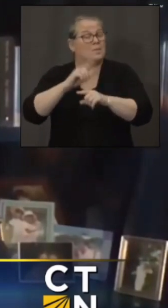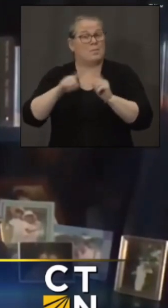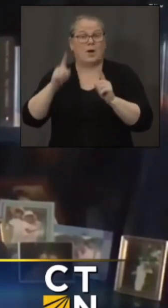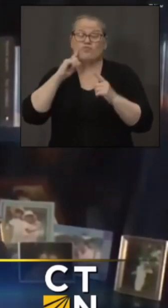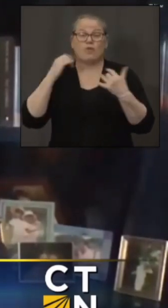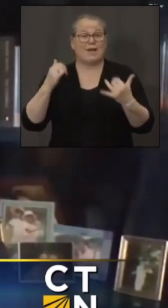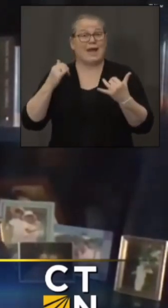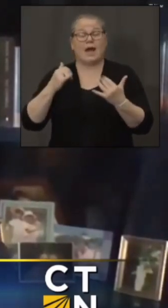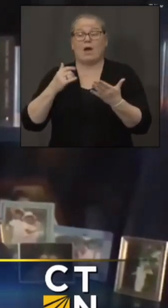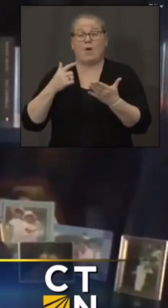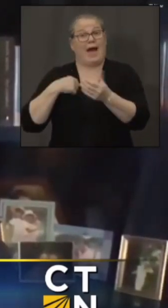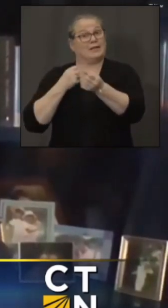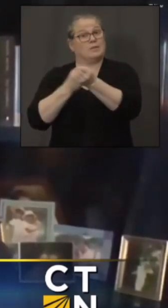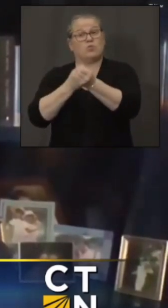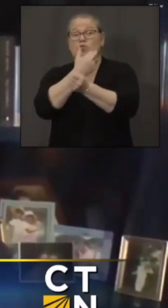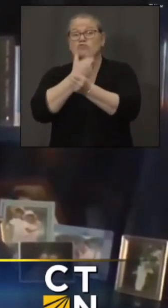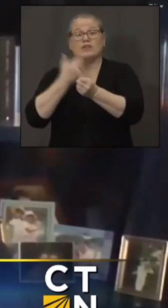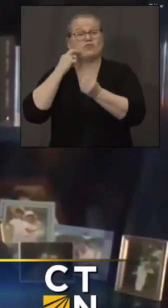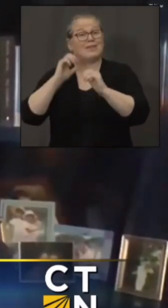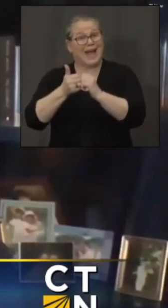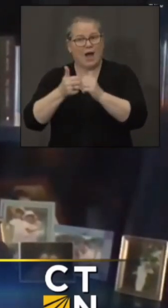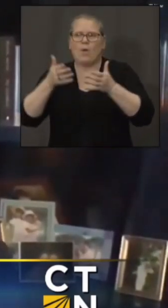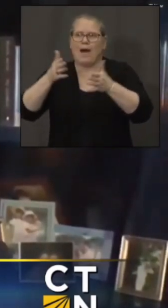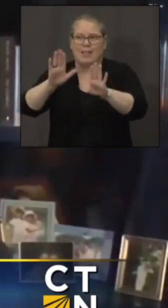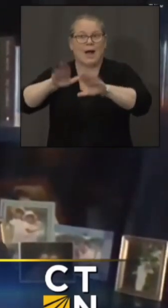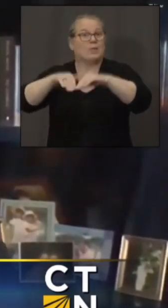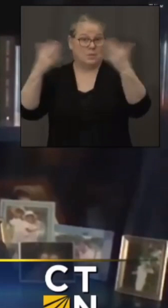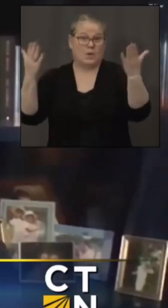allow them to stay open as long as they can stay open safely.